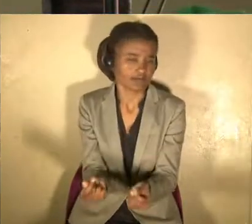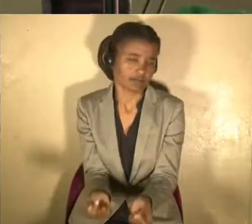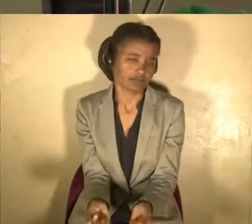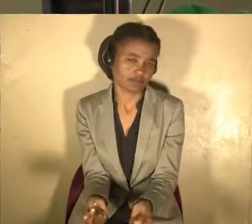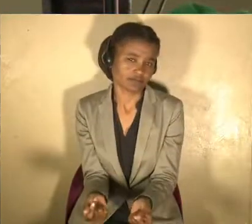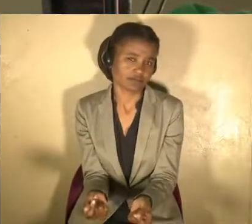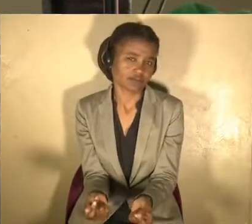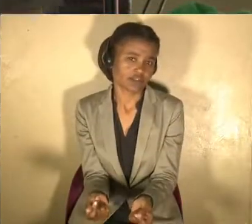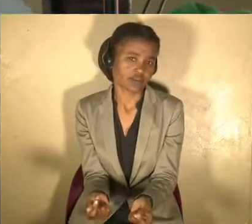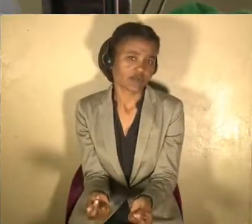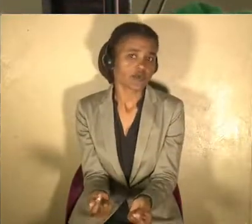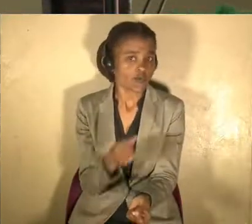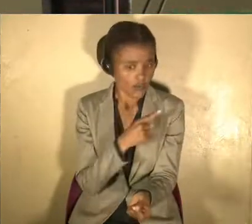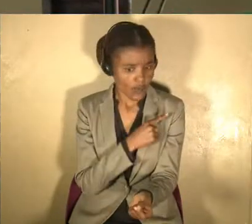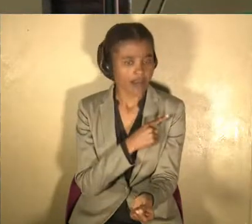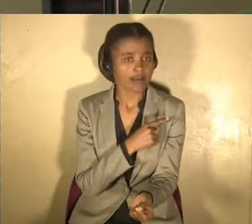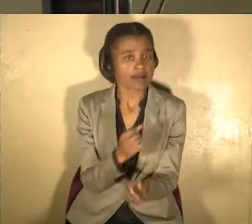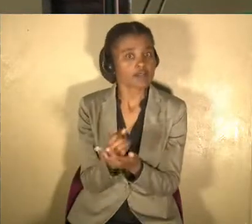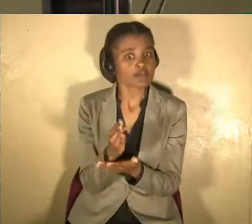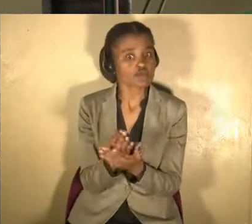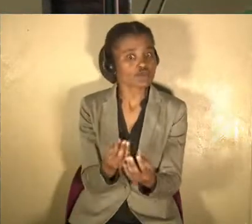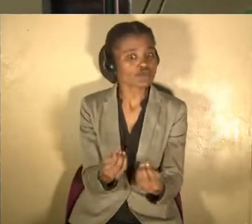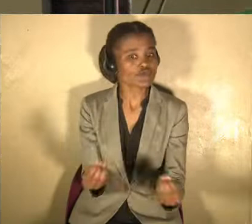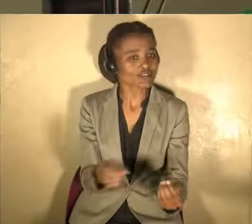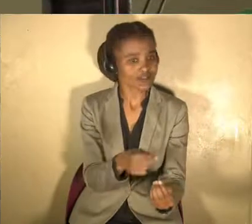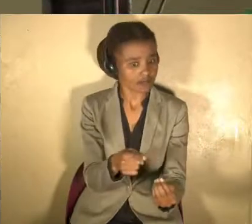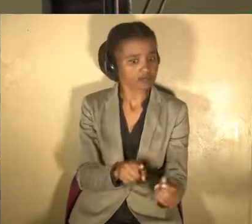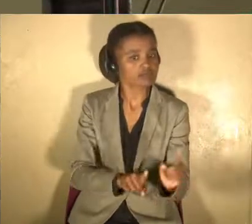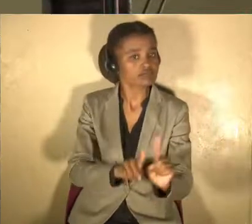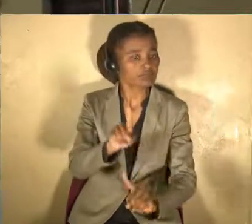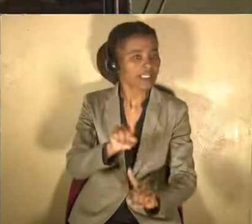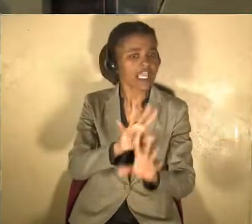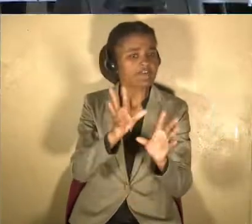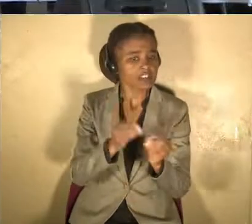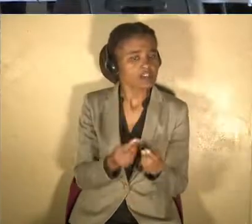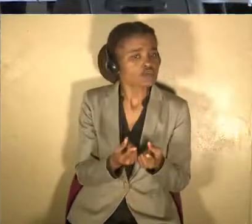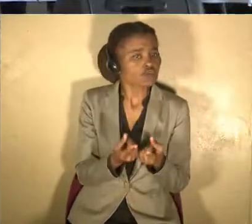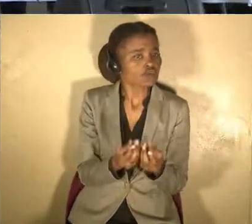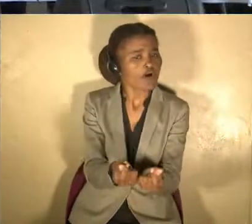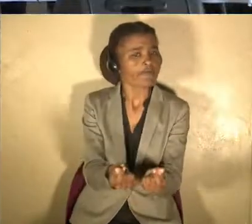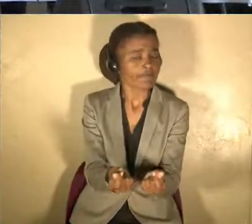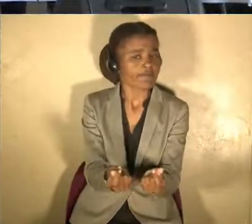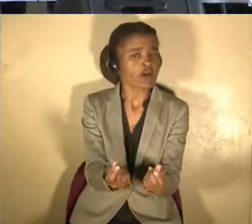day, children are being given justice which they deserve? Thank you so much.